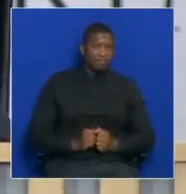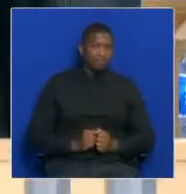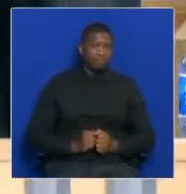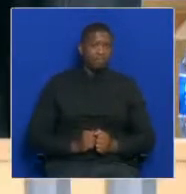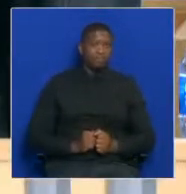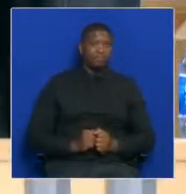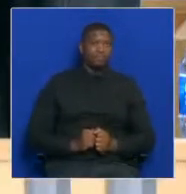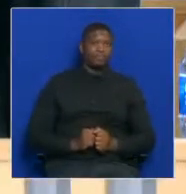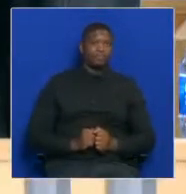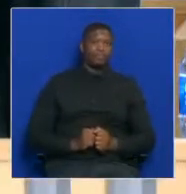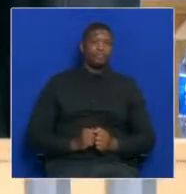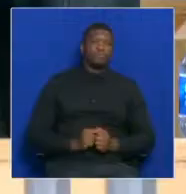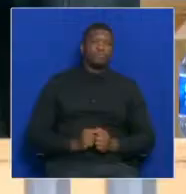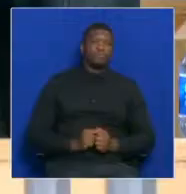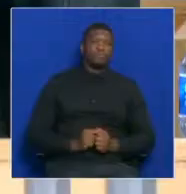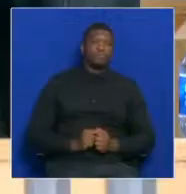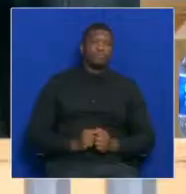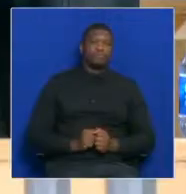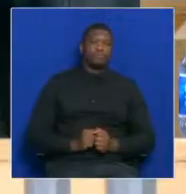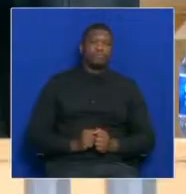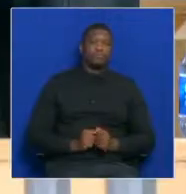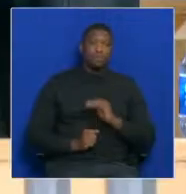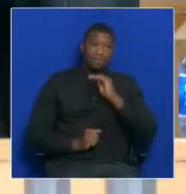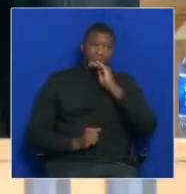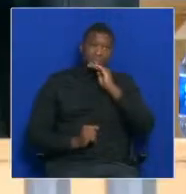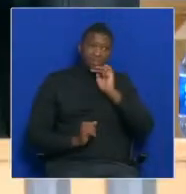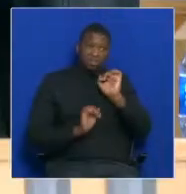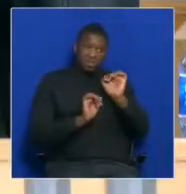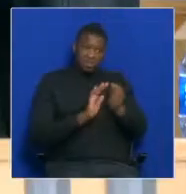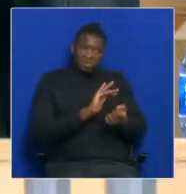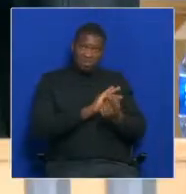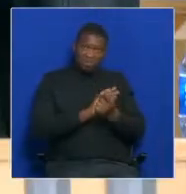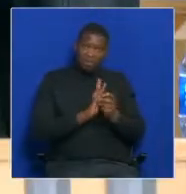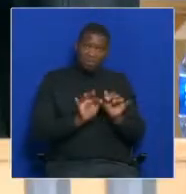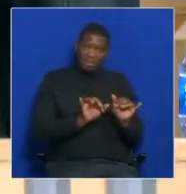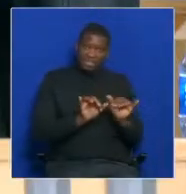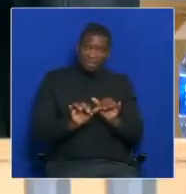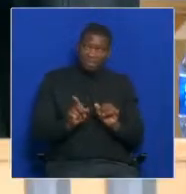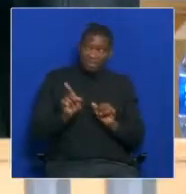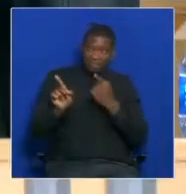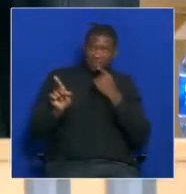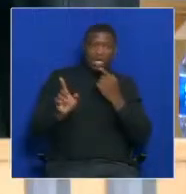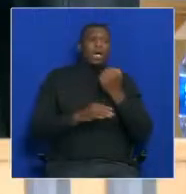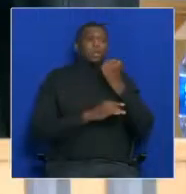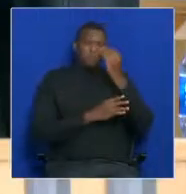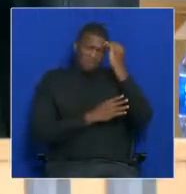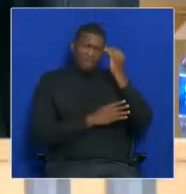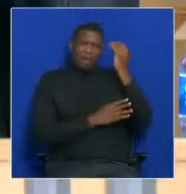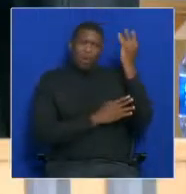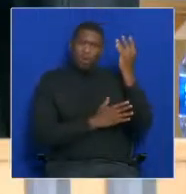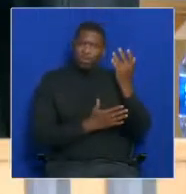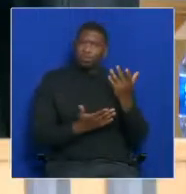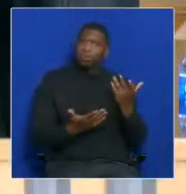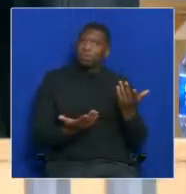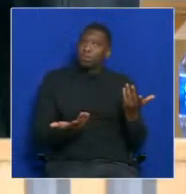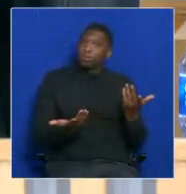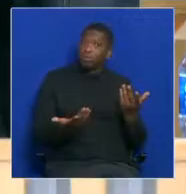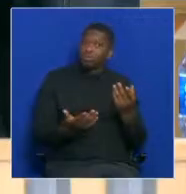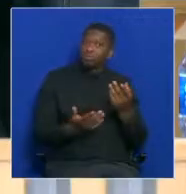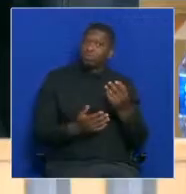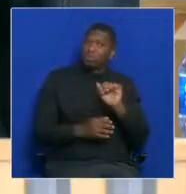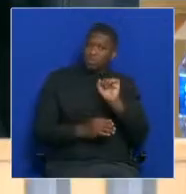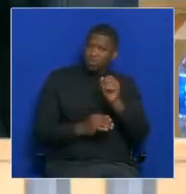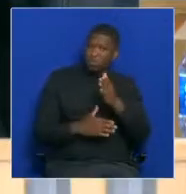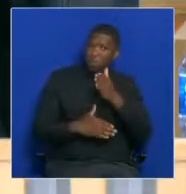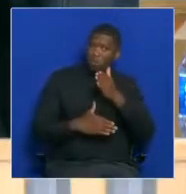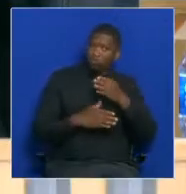Is it one of those that she said, I forgot to include? I'm just trying to understand, you were at work in